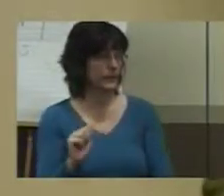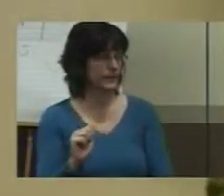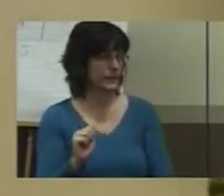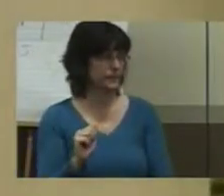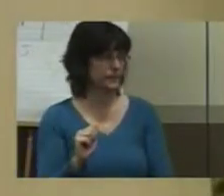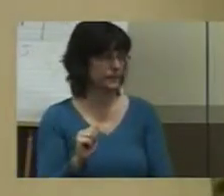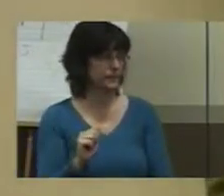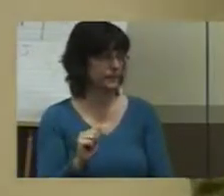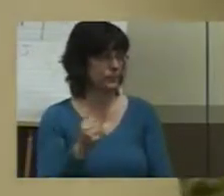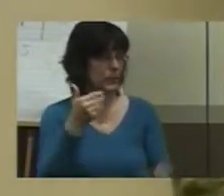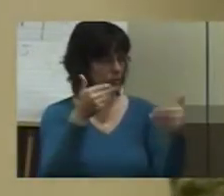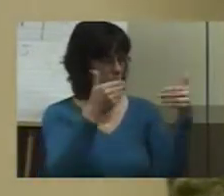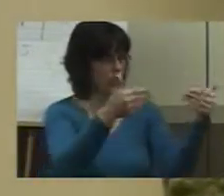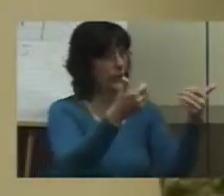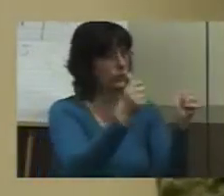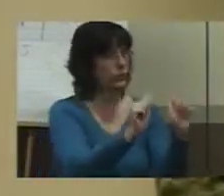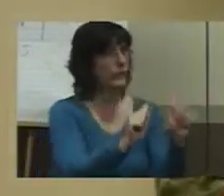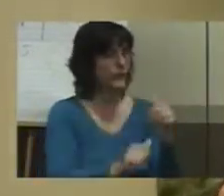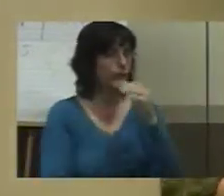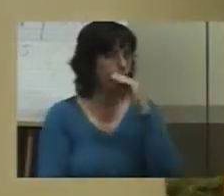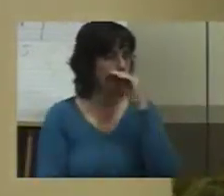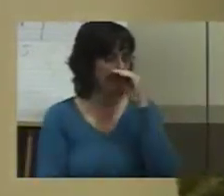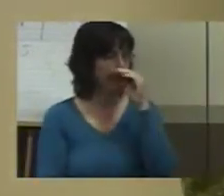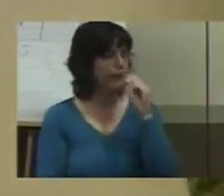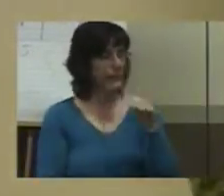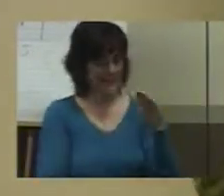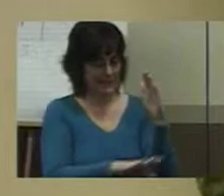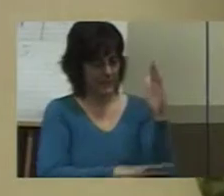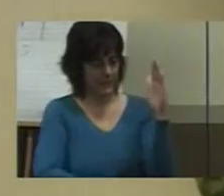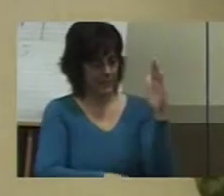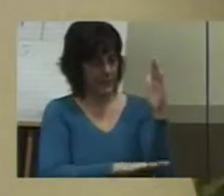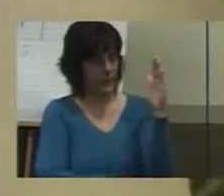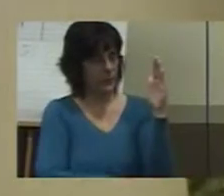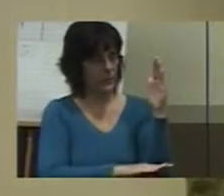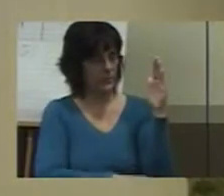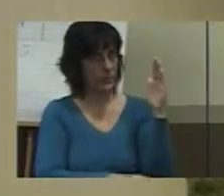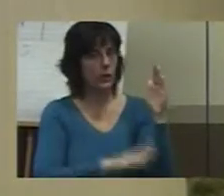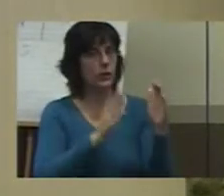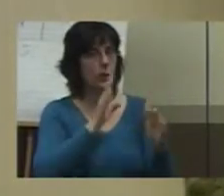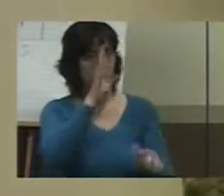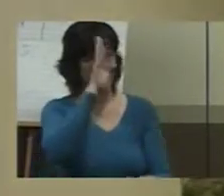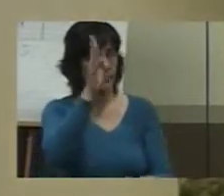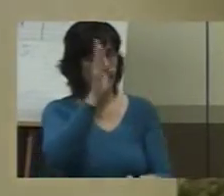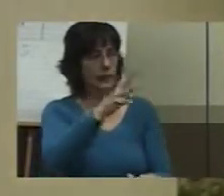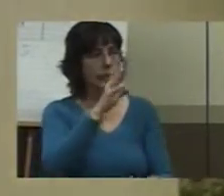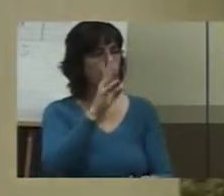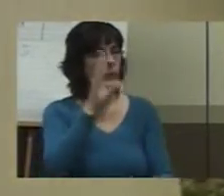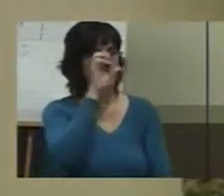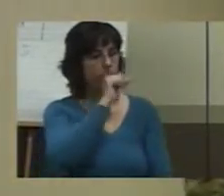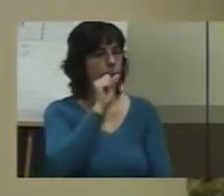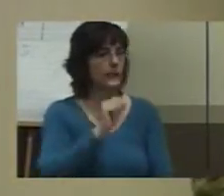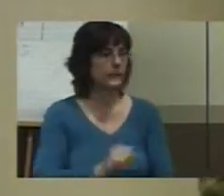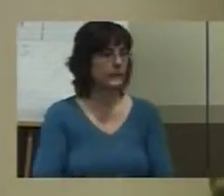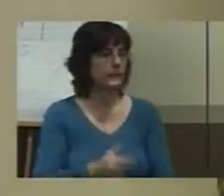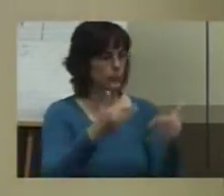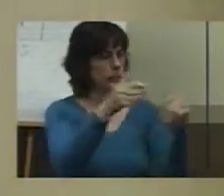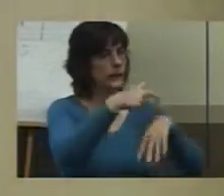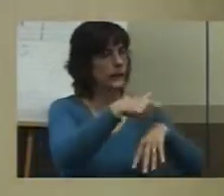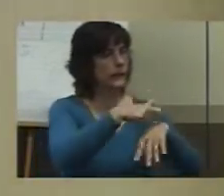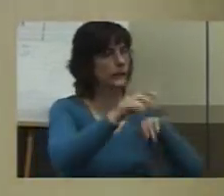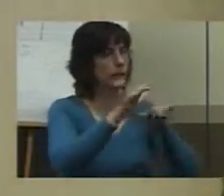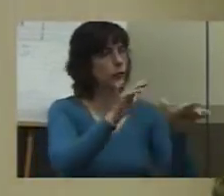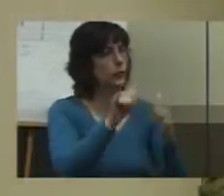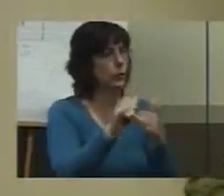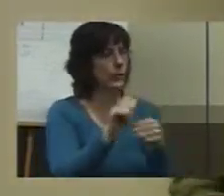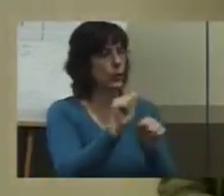assessment. So let's give it a shot. And the very bottom one is where you're going to come up with your hypothesis. So let's take some